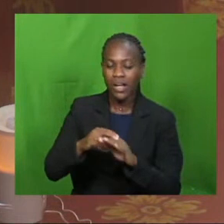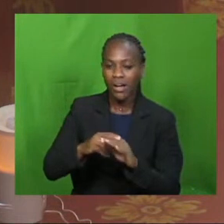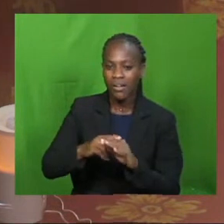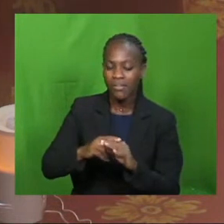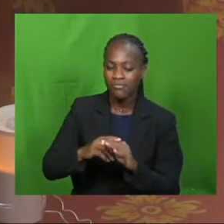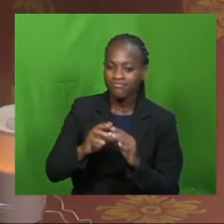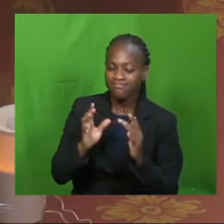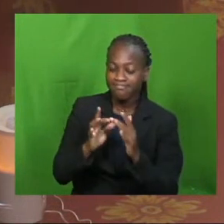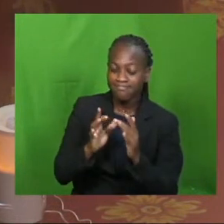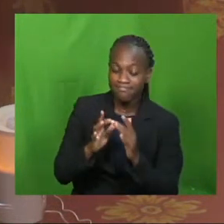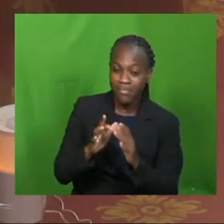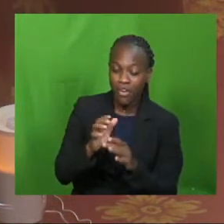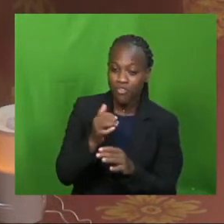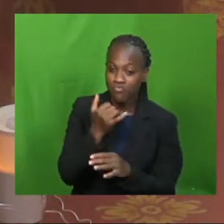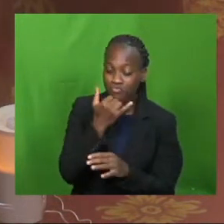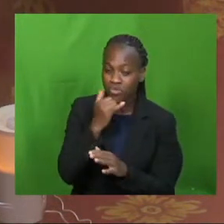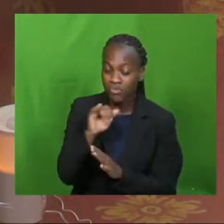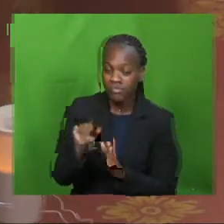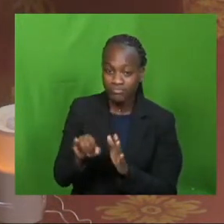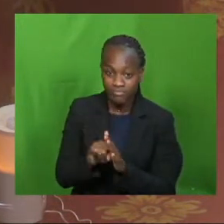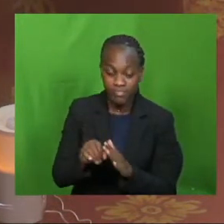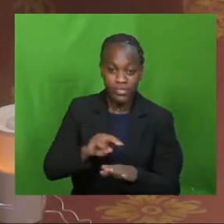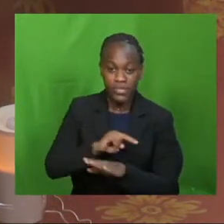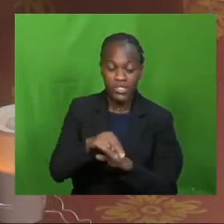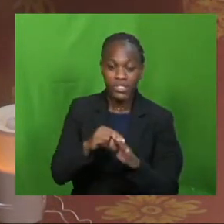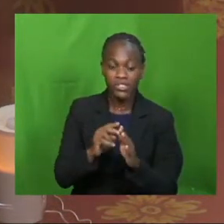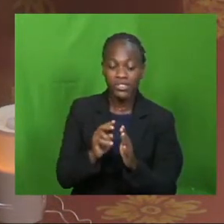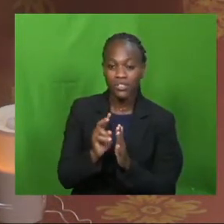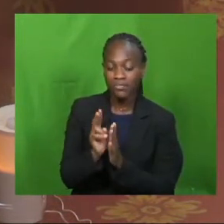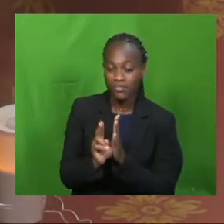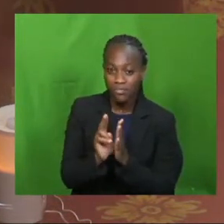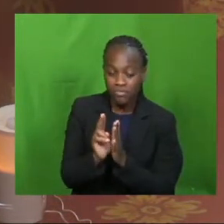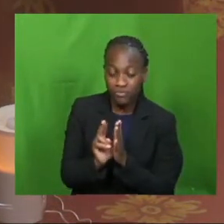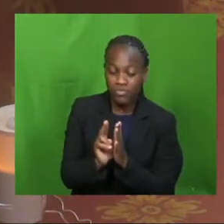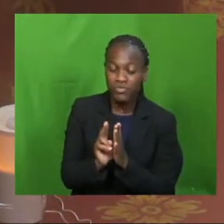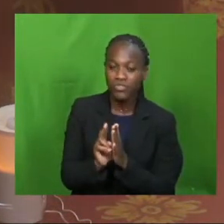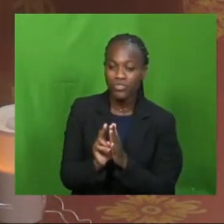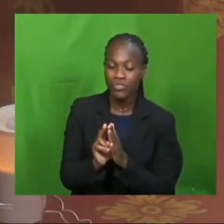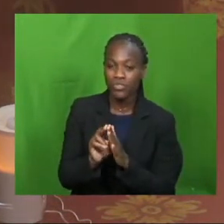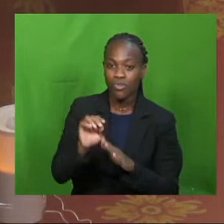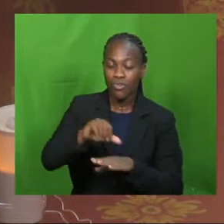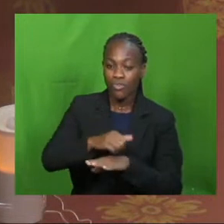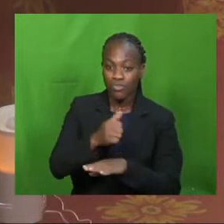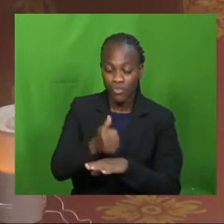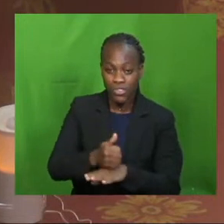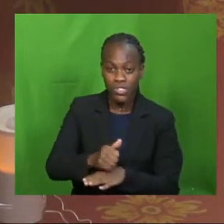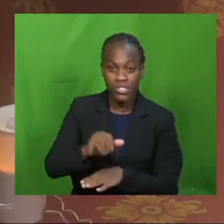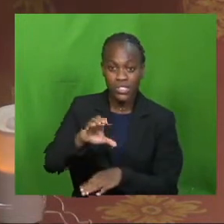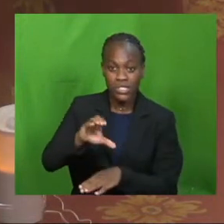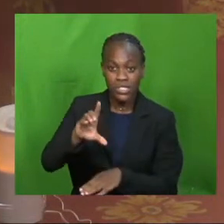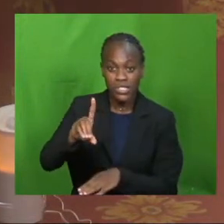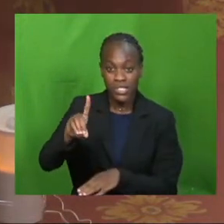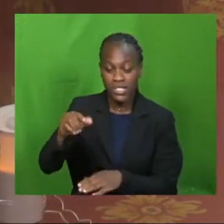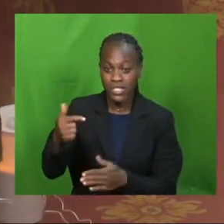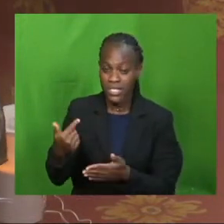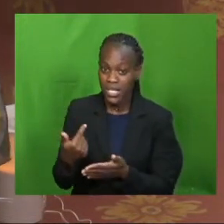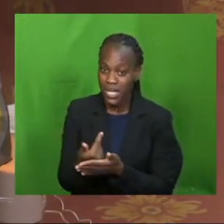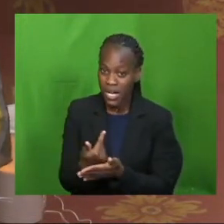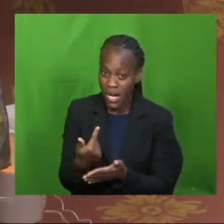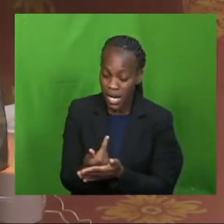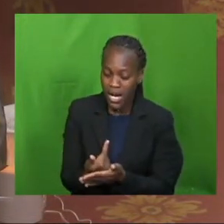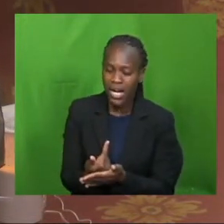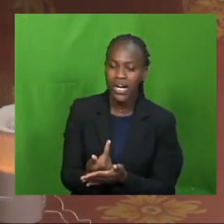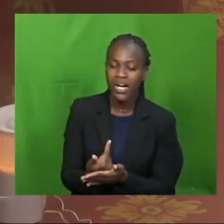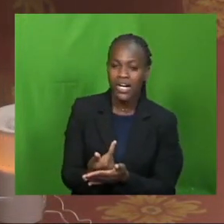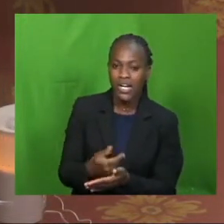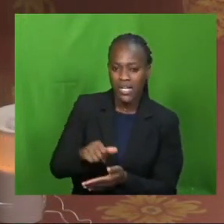Security Secretariat, the National Film Authority, civil society organizations like CDD Ghana, the Communication Educators